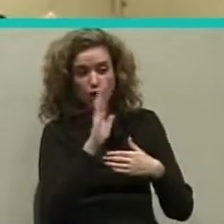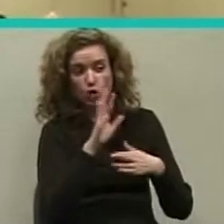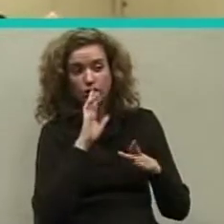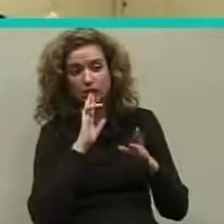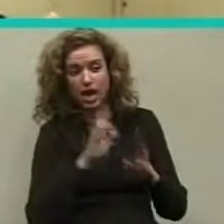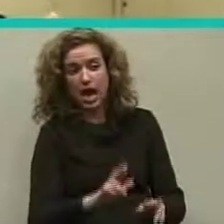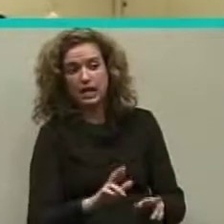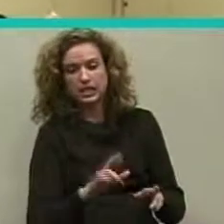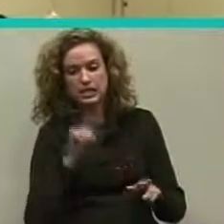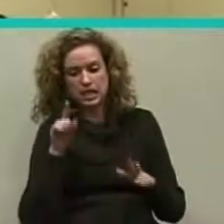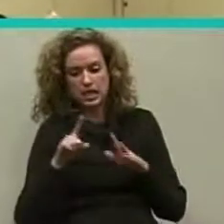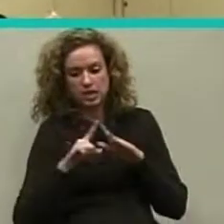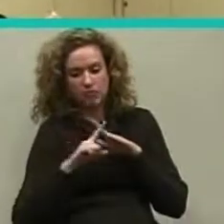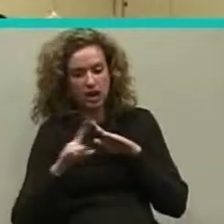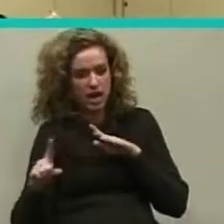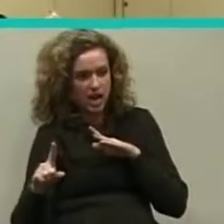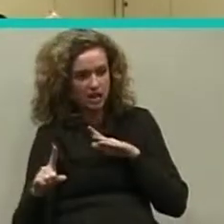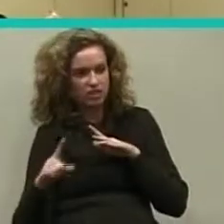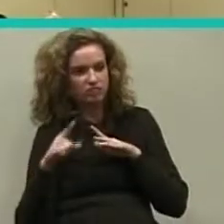he ran, she had to run after him.